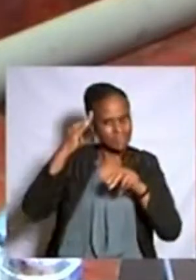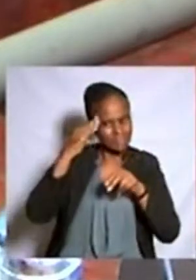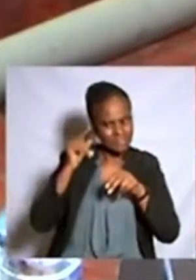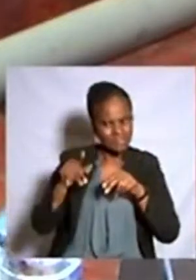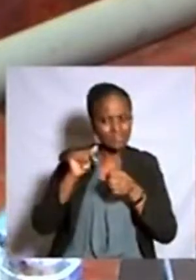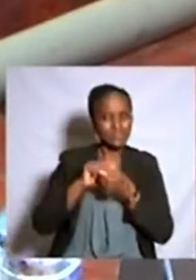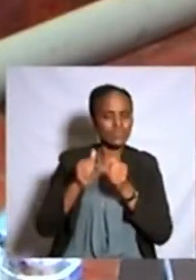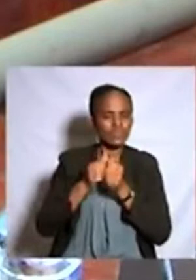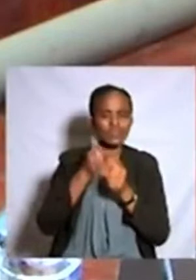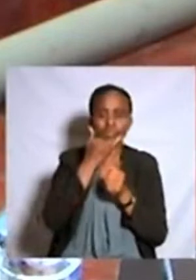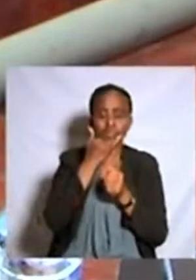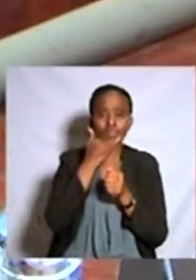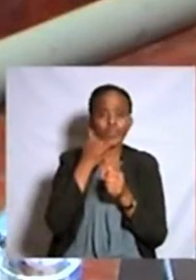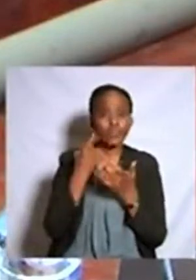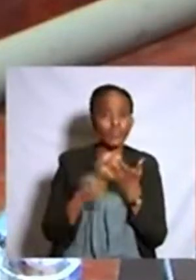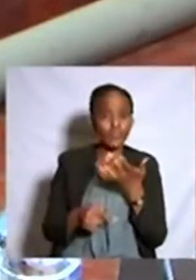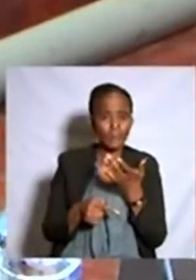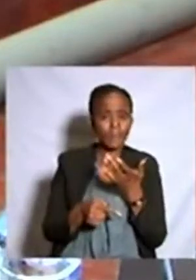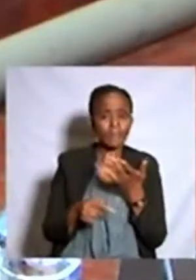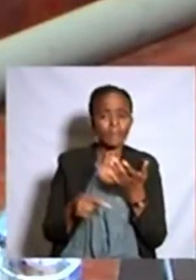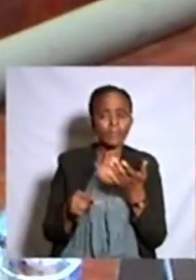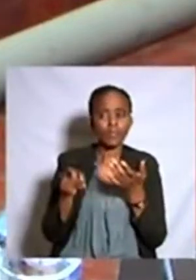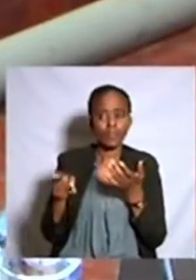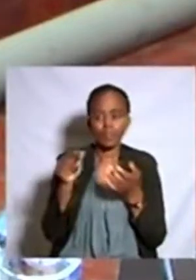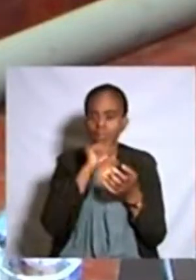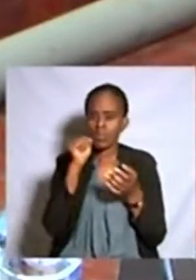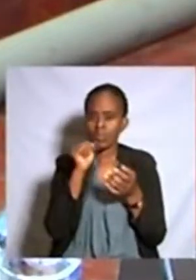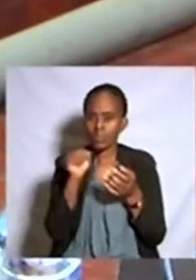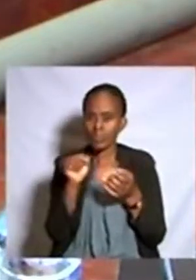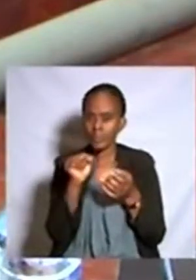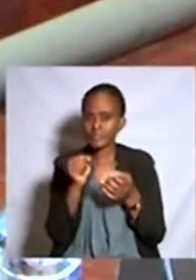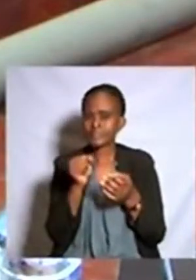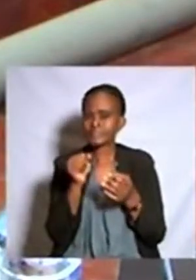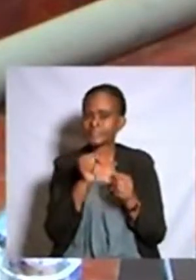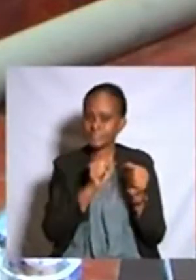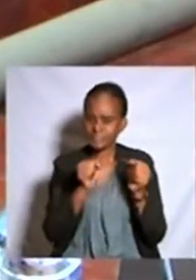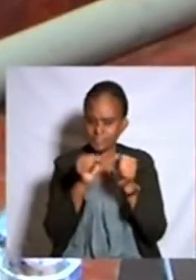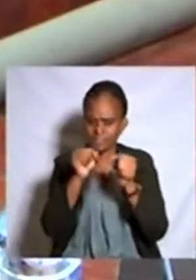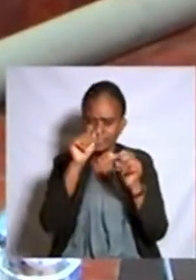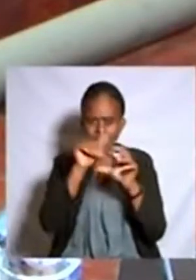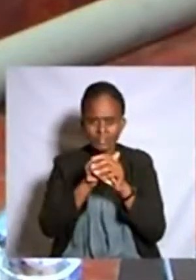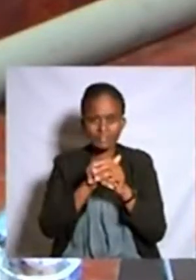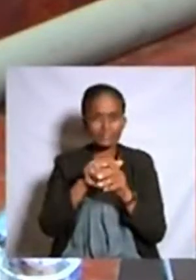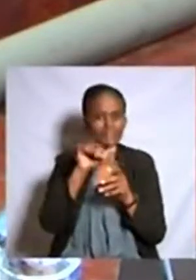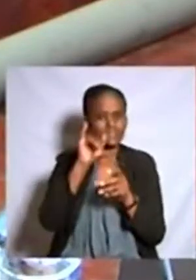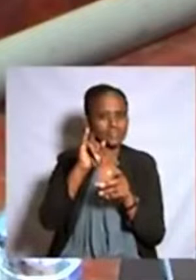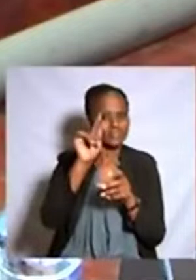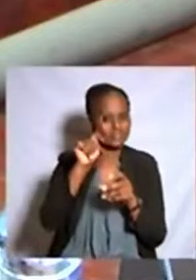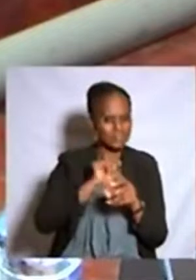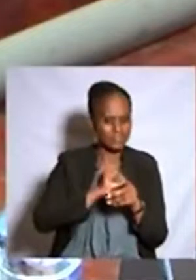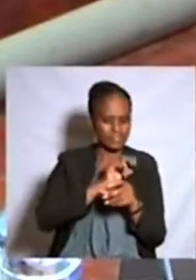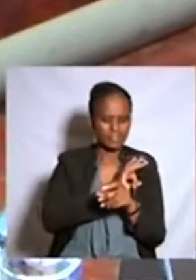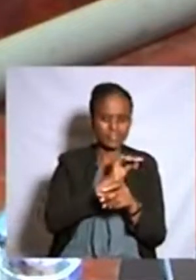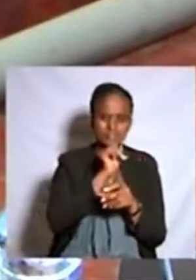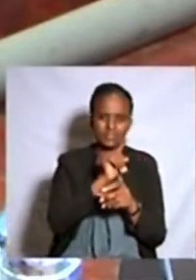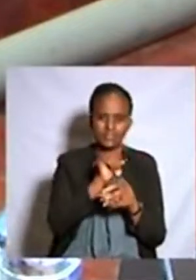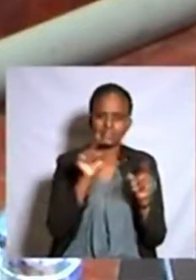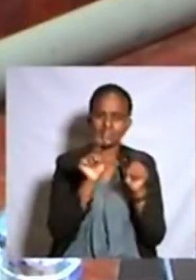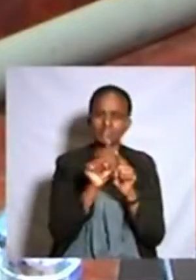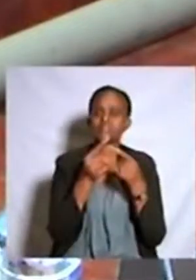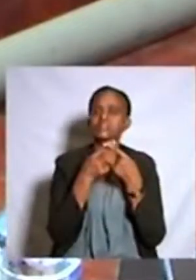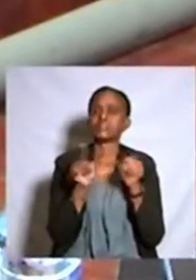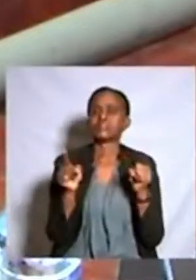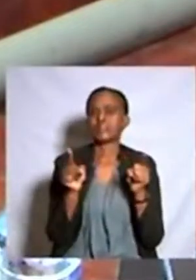of this error was because the old system that was internally built by our IT staff was running on a